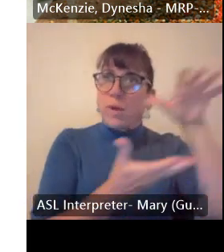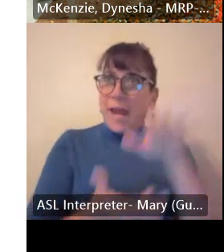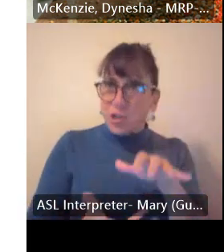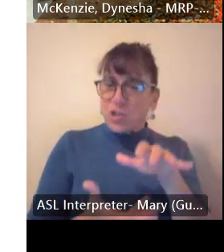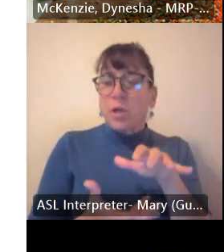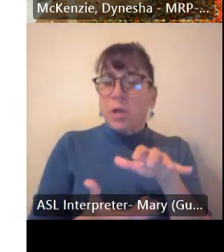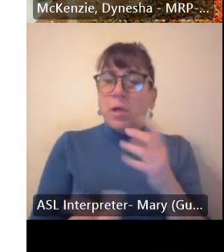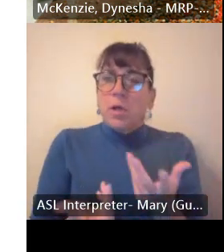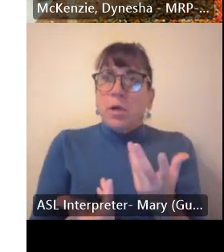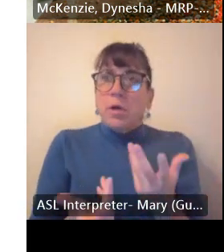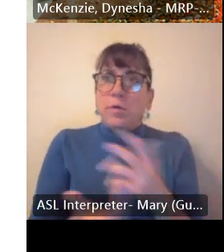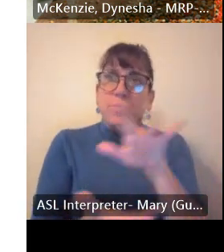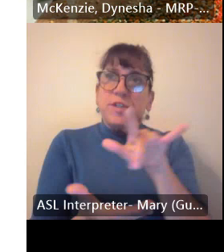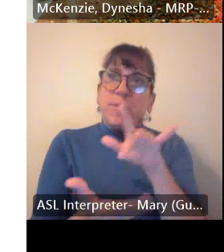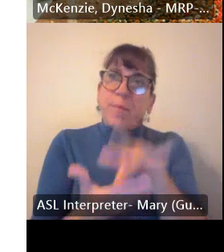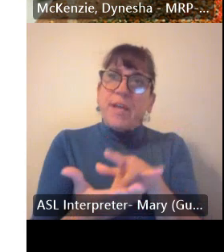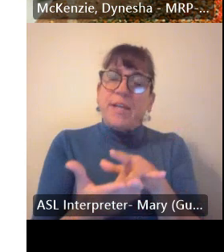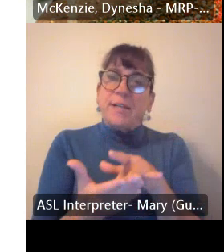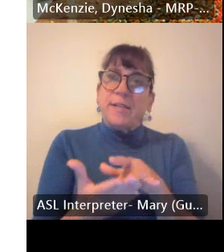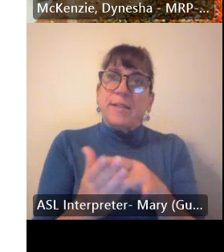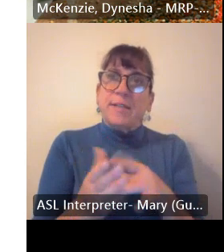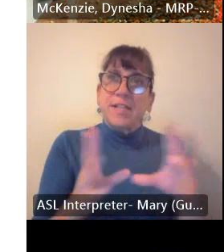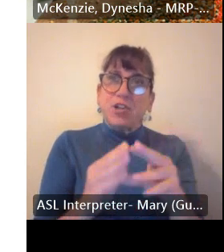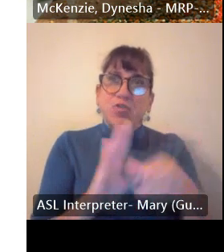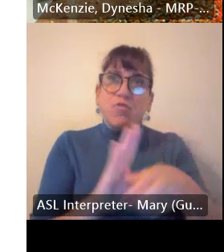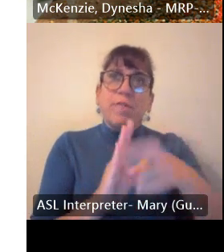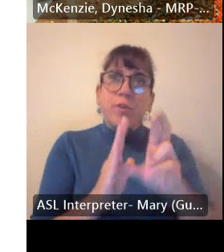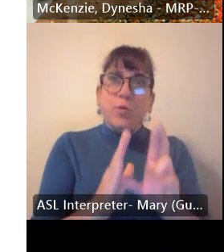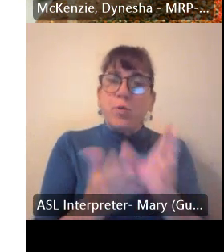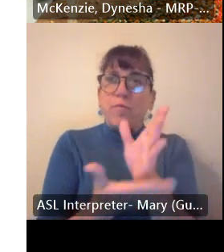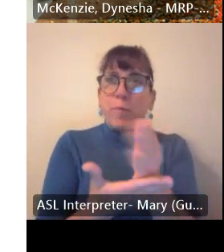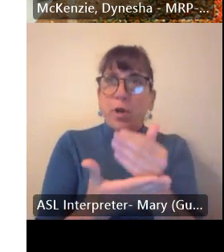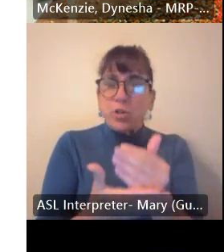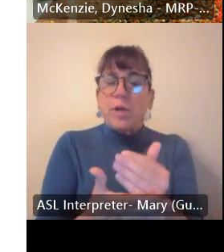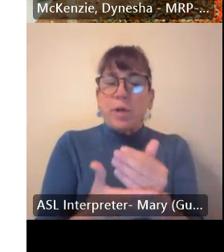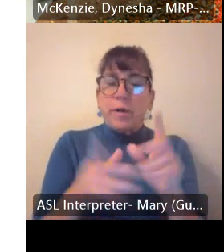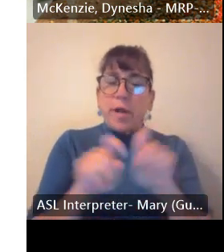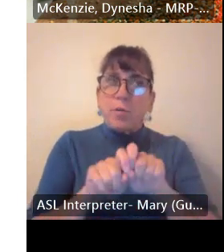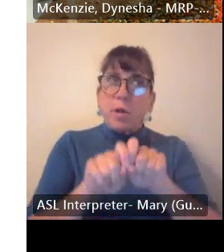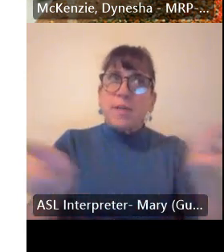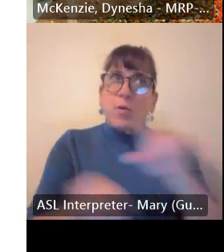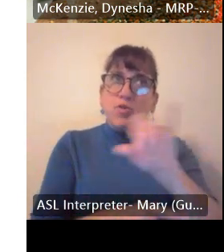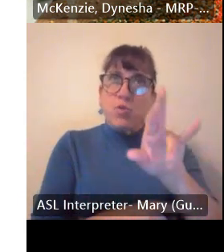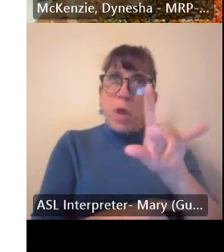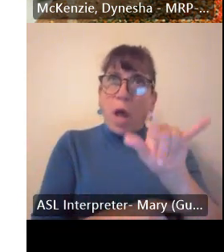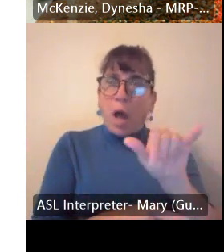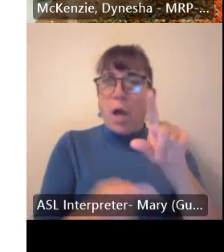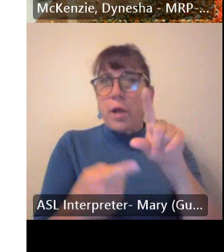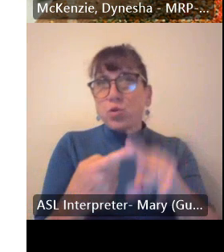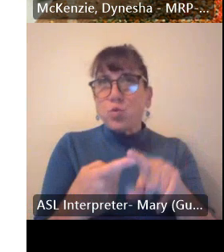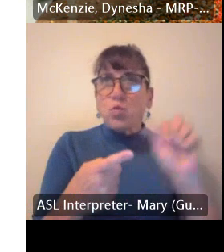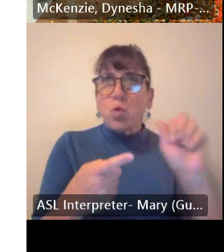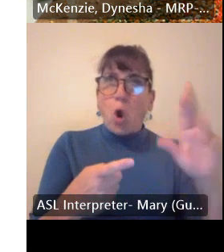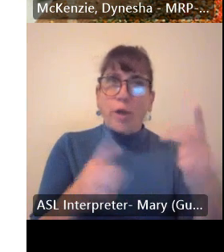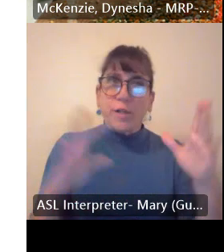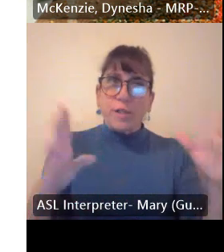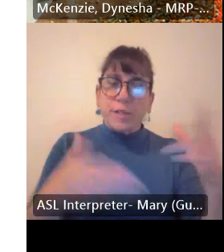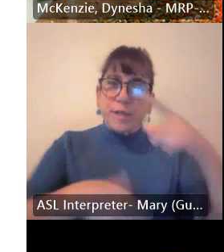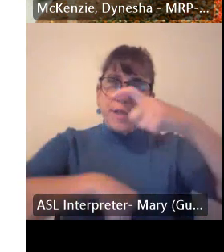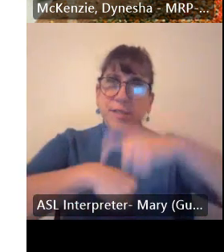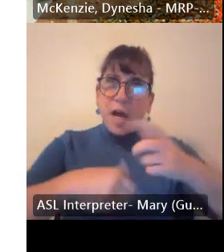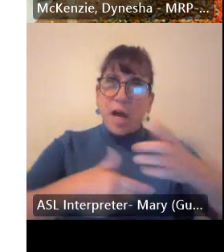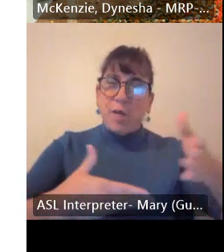a mid-session review of the budget that basically comes out in the July to August timeframe,